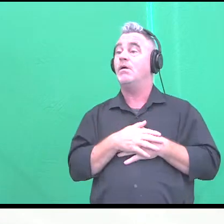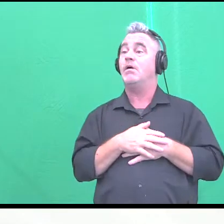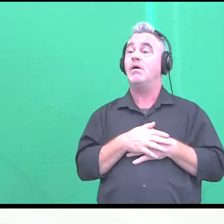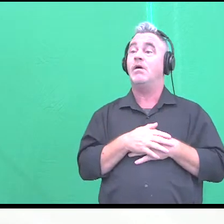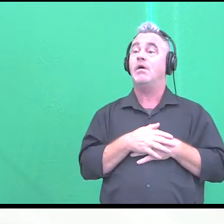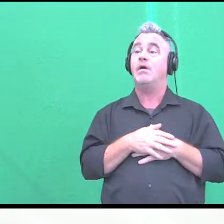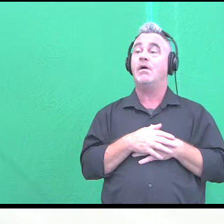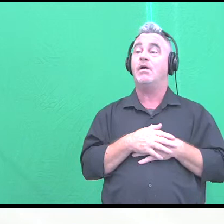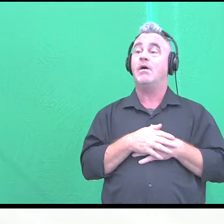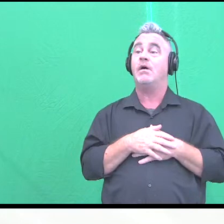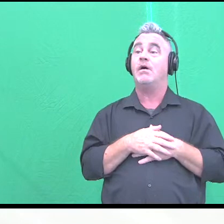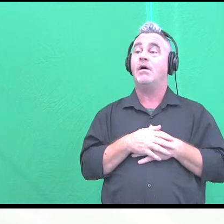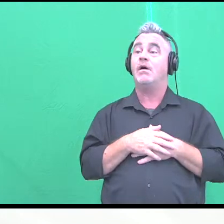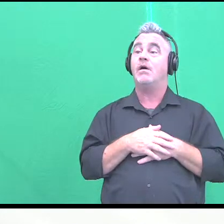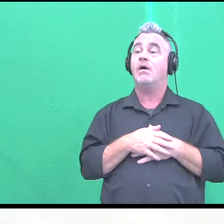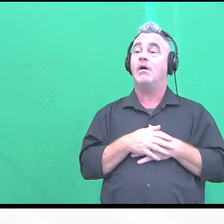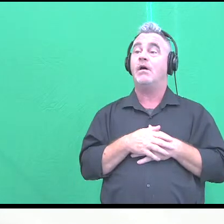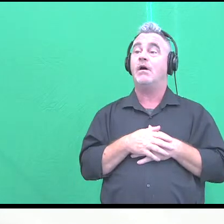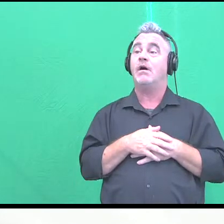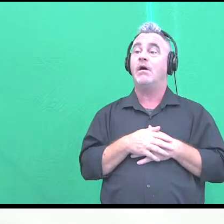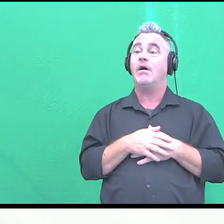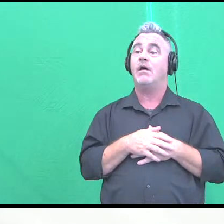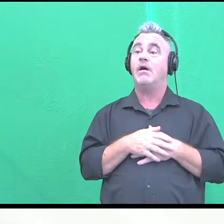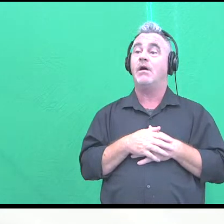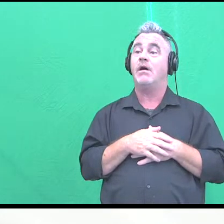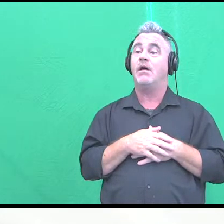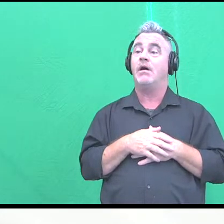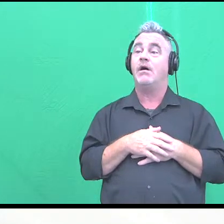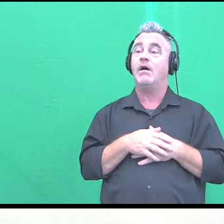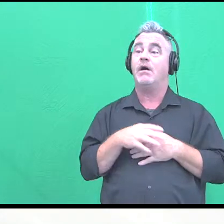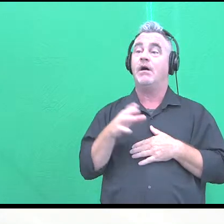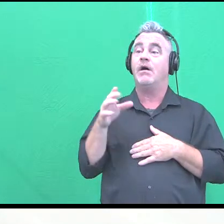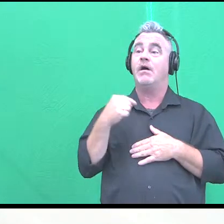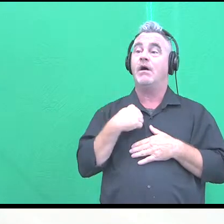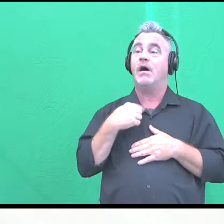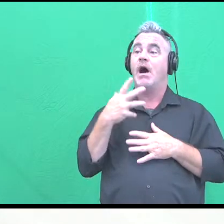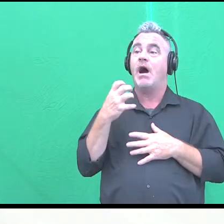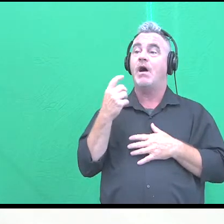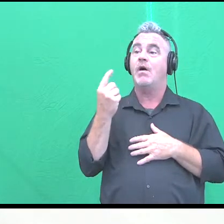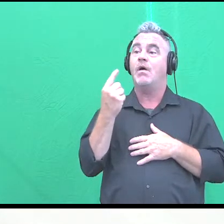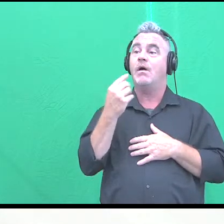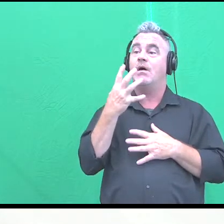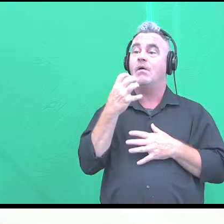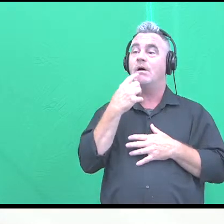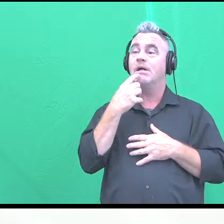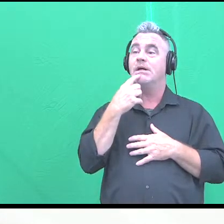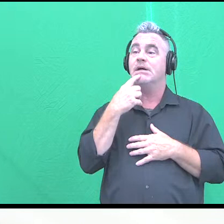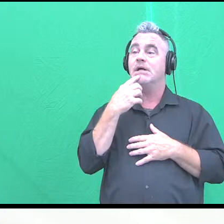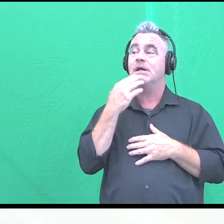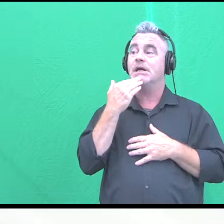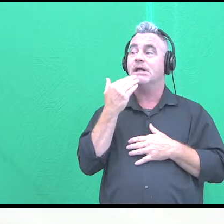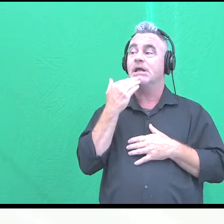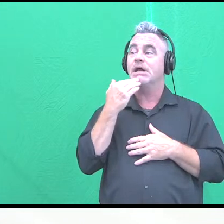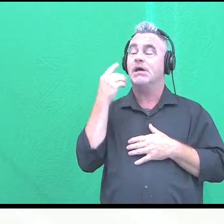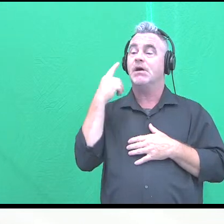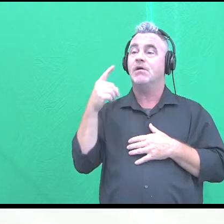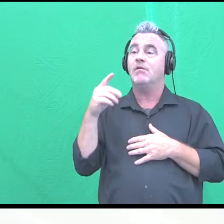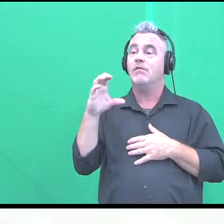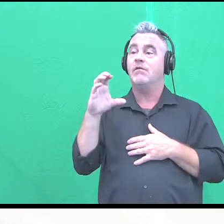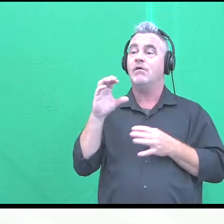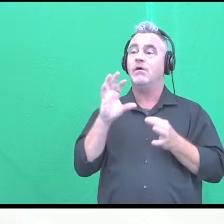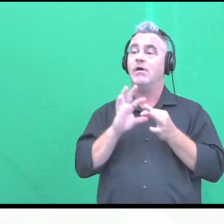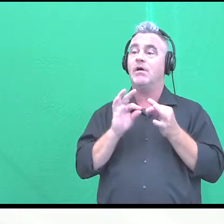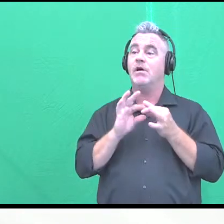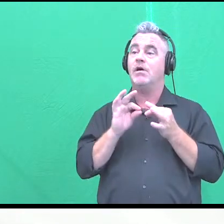anyone? Sure. And I want only to thank the whole comments, the